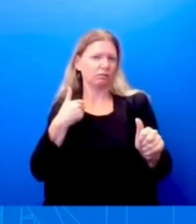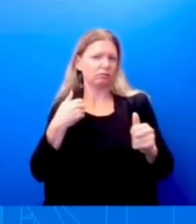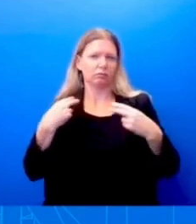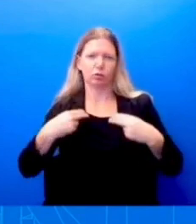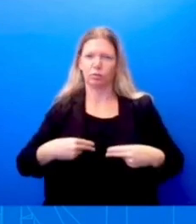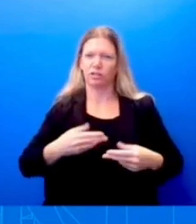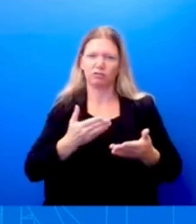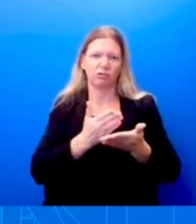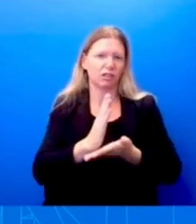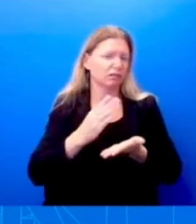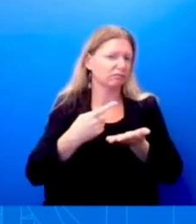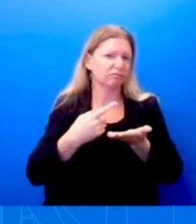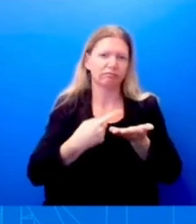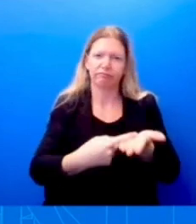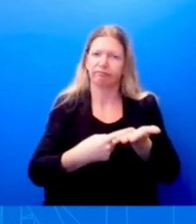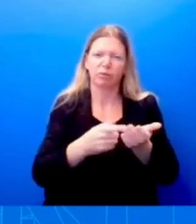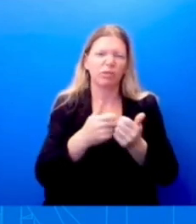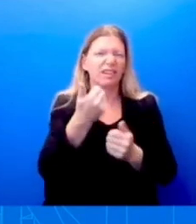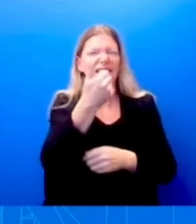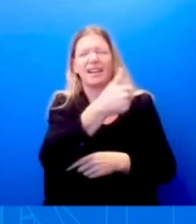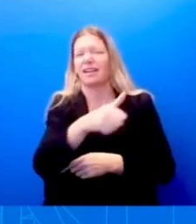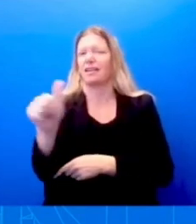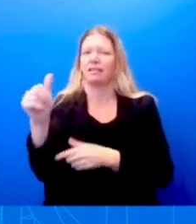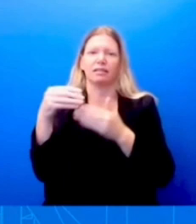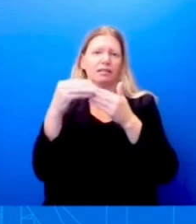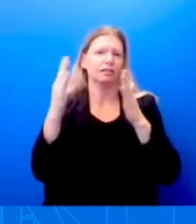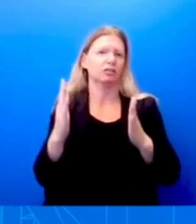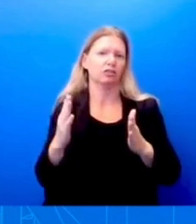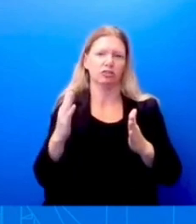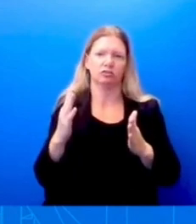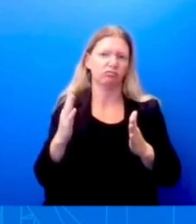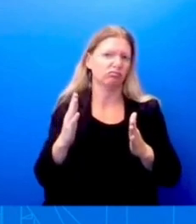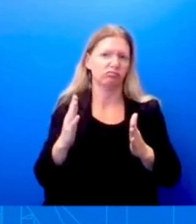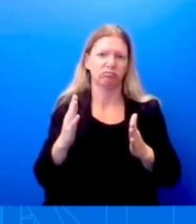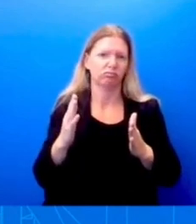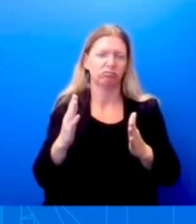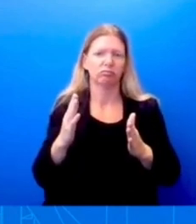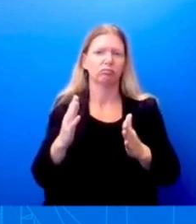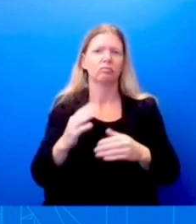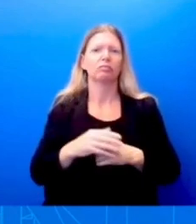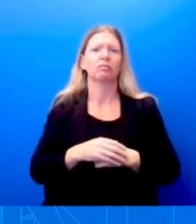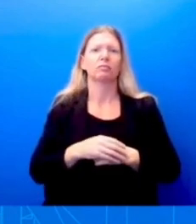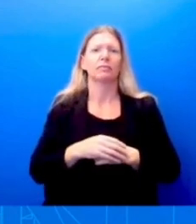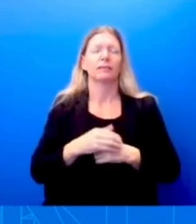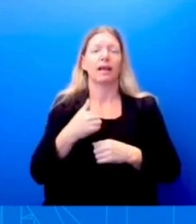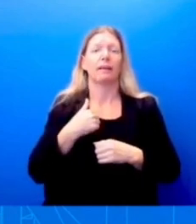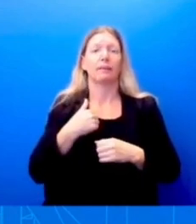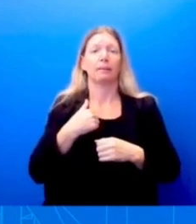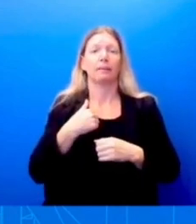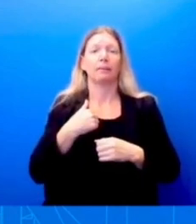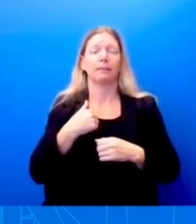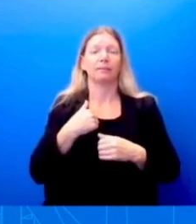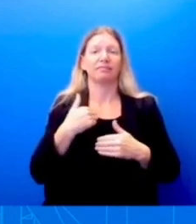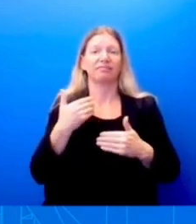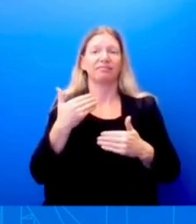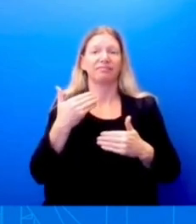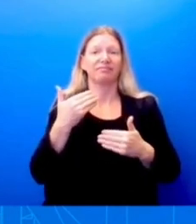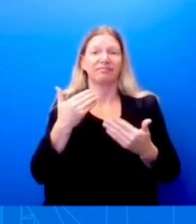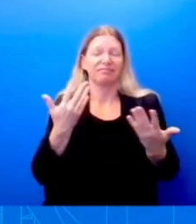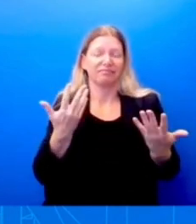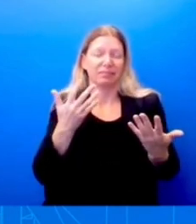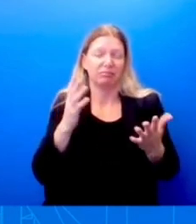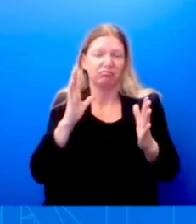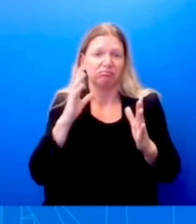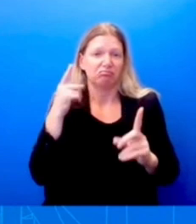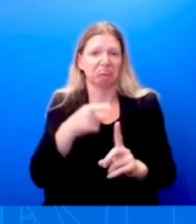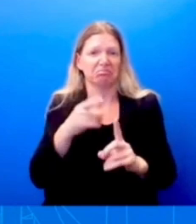I'm not going to get ahead of a conversation, but certainly this is not something that the president, when it comes to human rights, it's not something that the president shies away from and bring, he certainly brings that up.